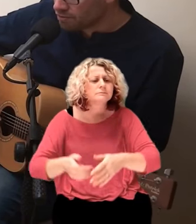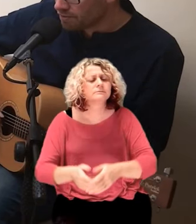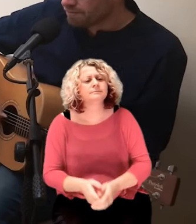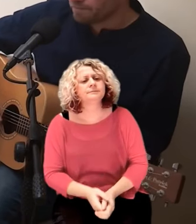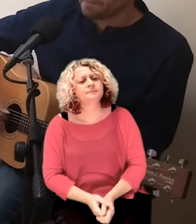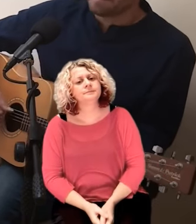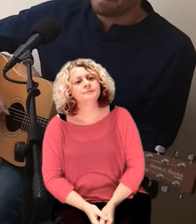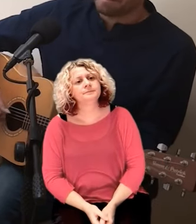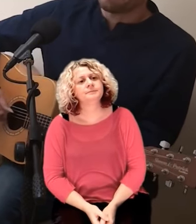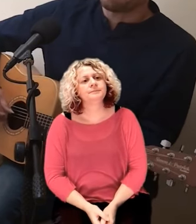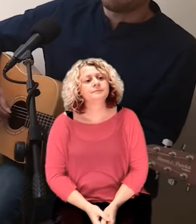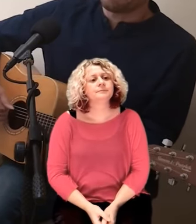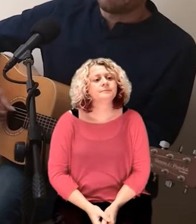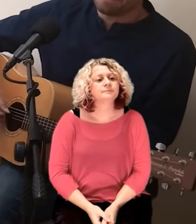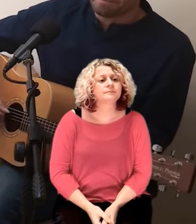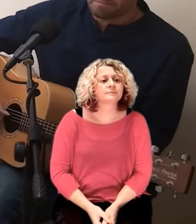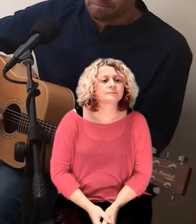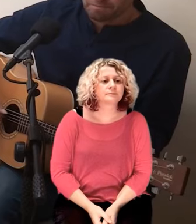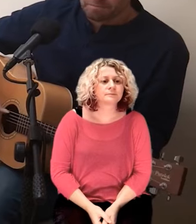concealed,